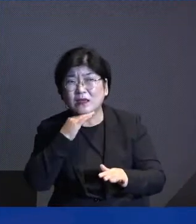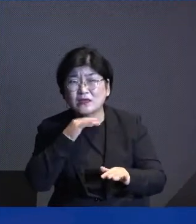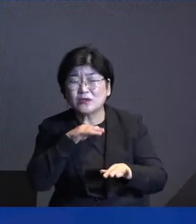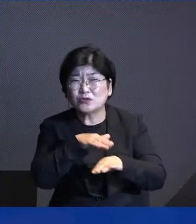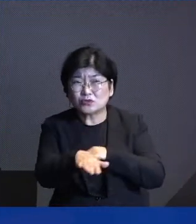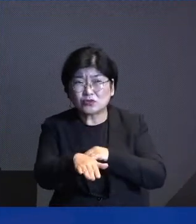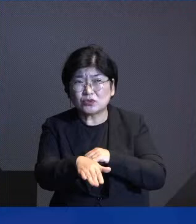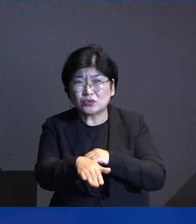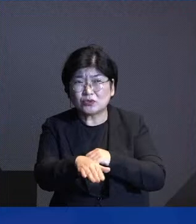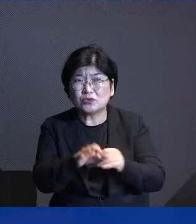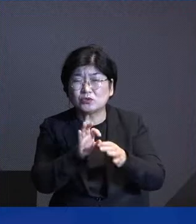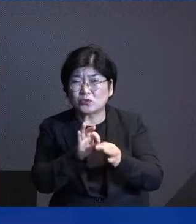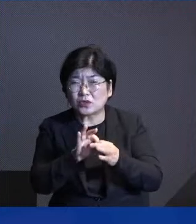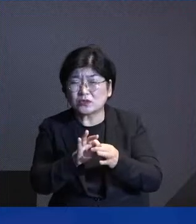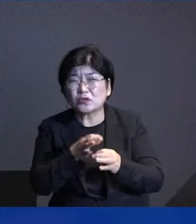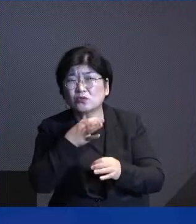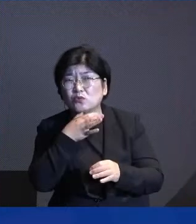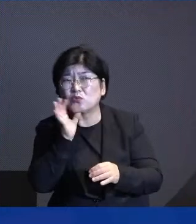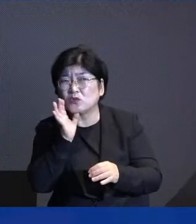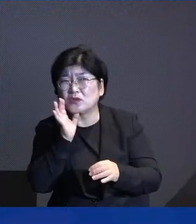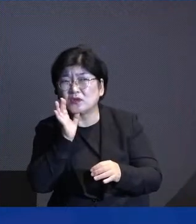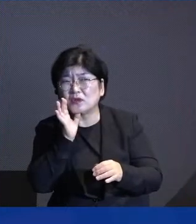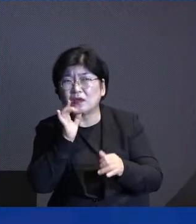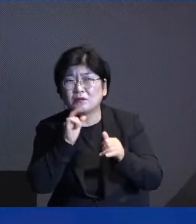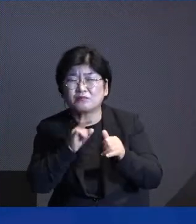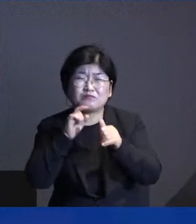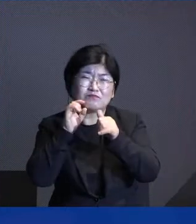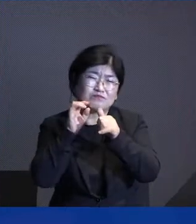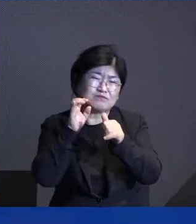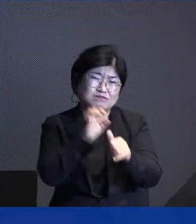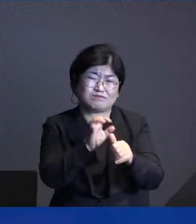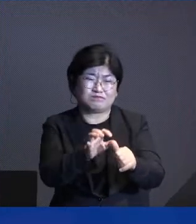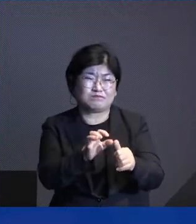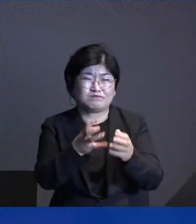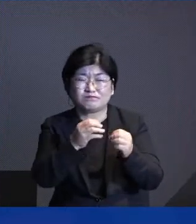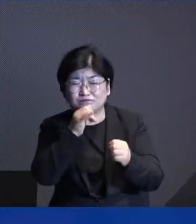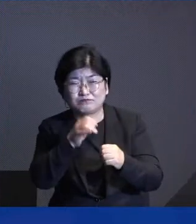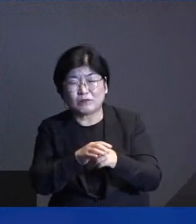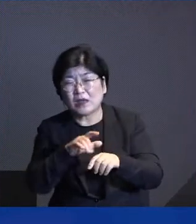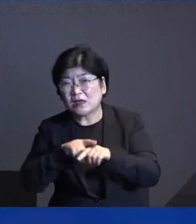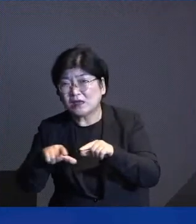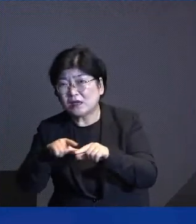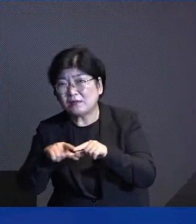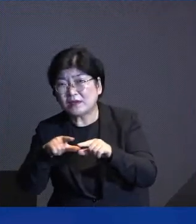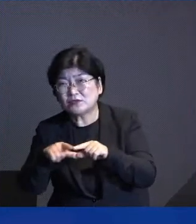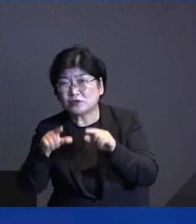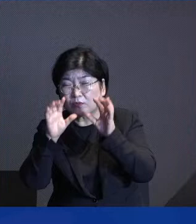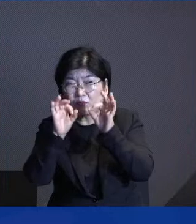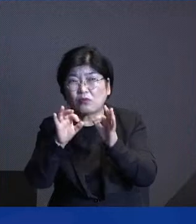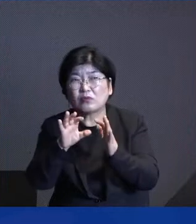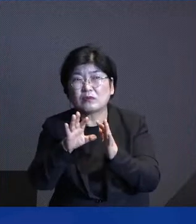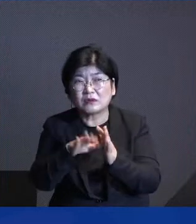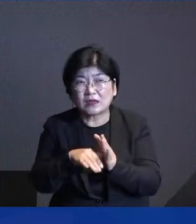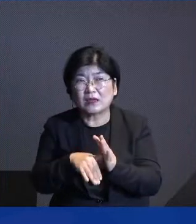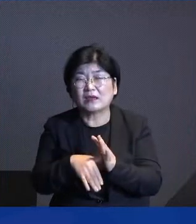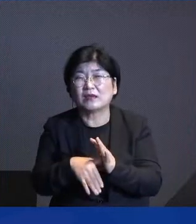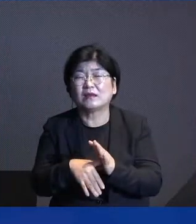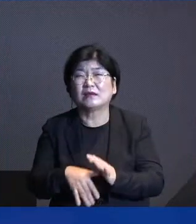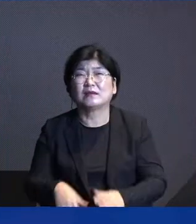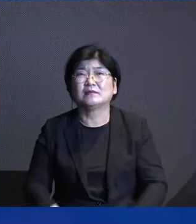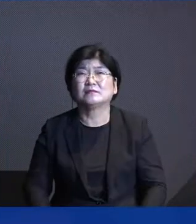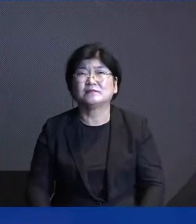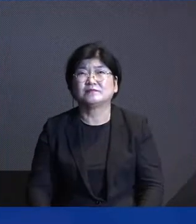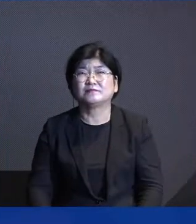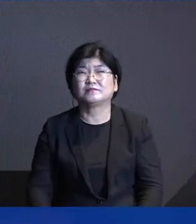with something which is dark, black, ugly. And usually, it is not having a separate legal status.